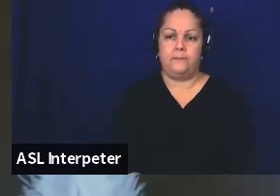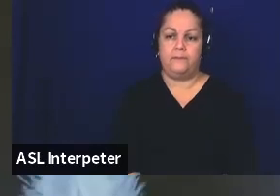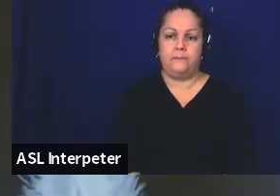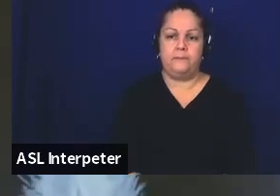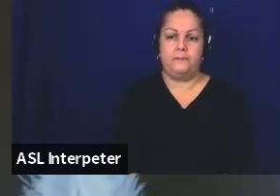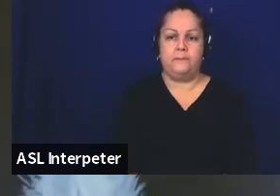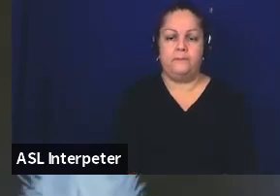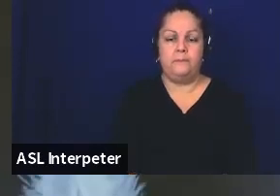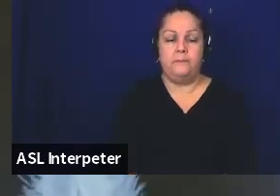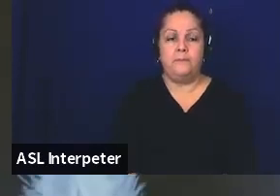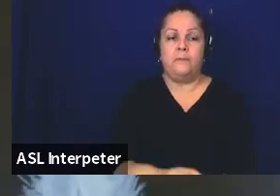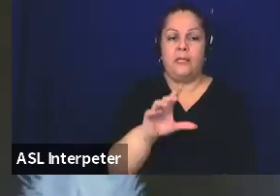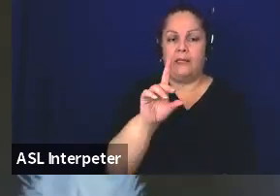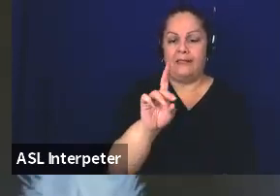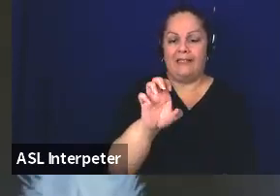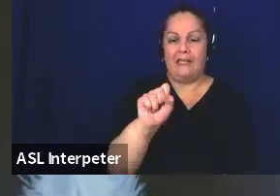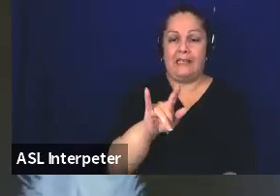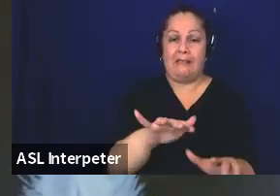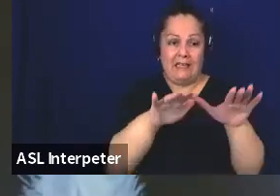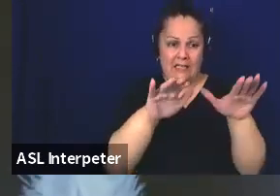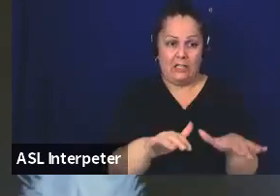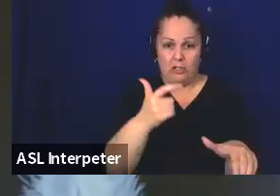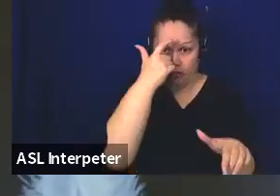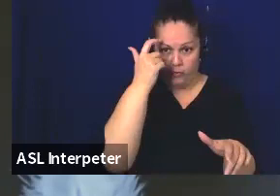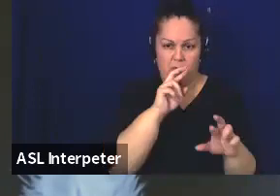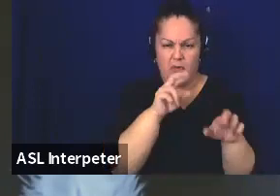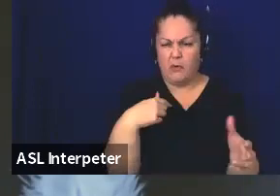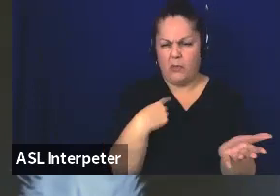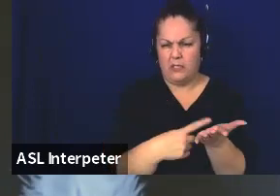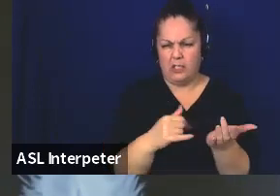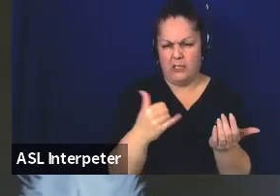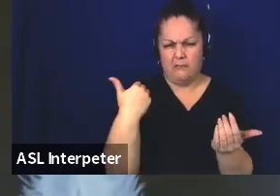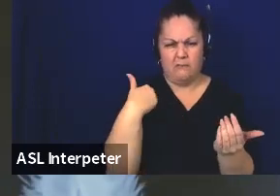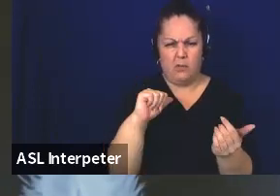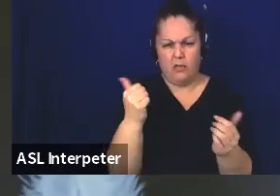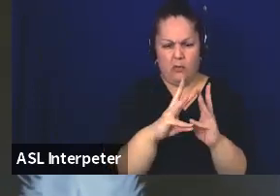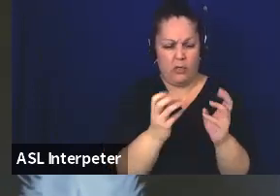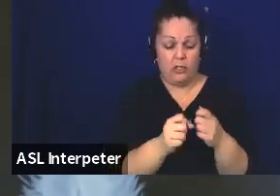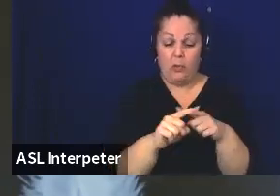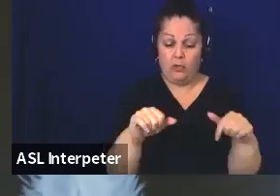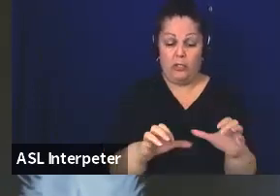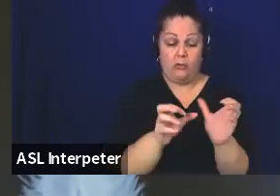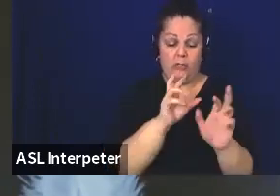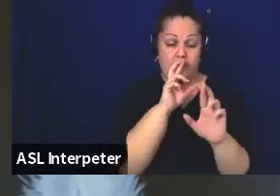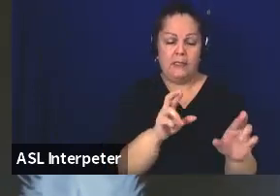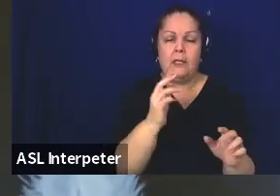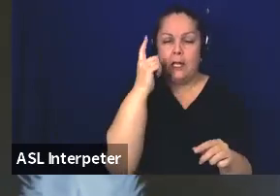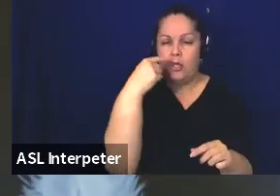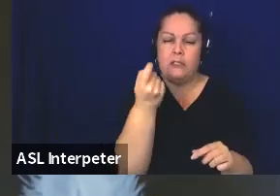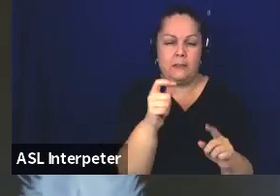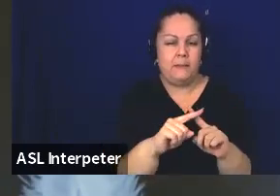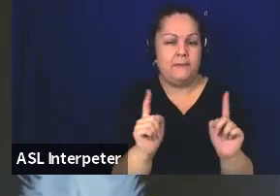So de-escalating trauma responses, we've talked about this in previous webinars, but in crisis response, this can look slightly